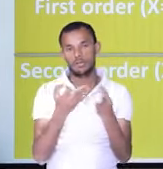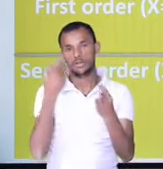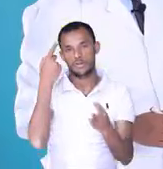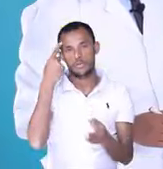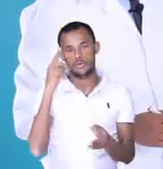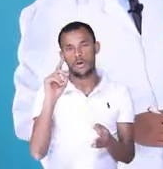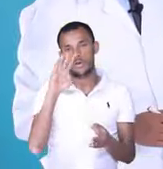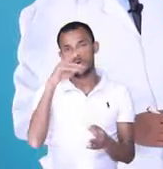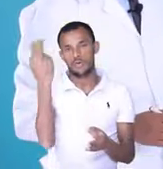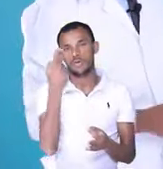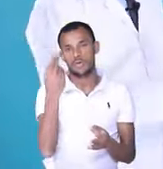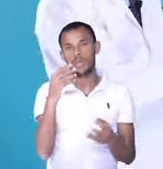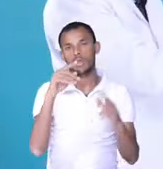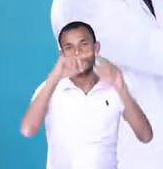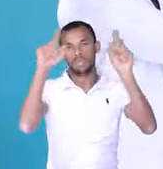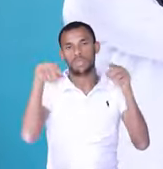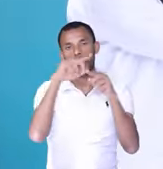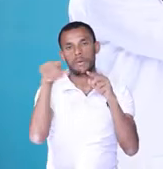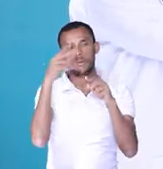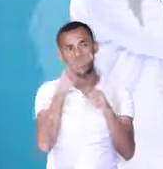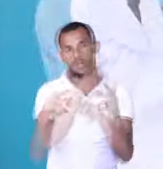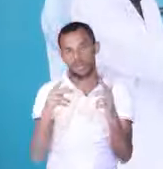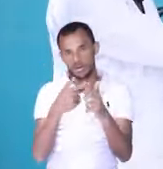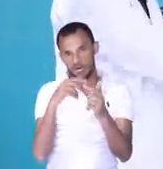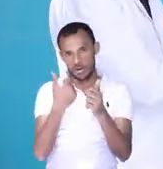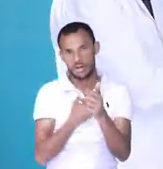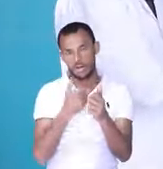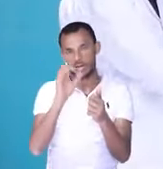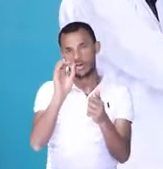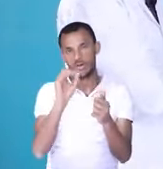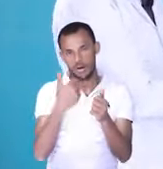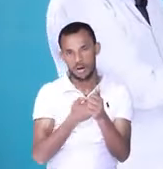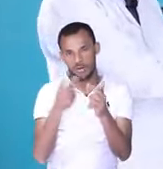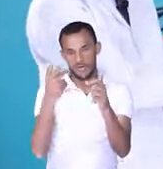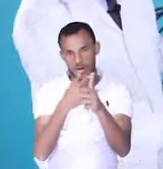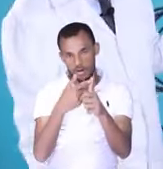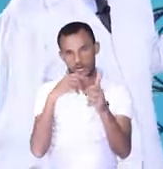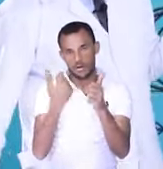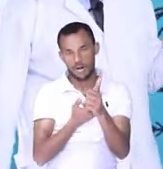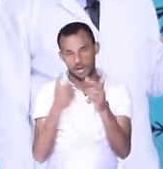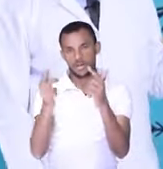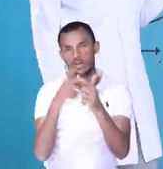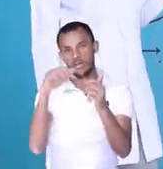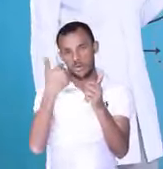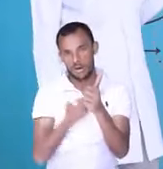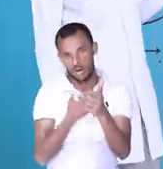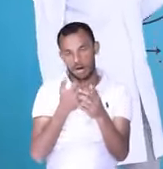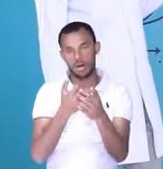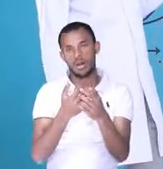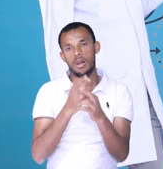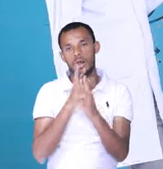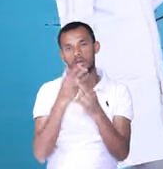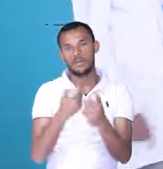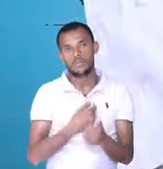for, by using soft table, for 0 order reaction, first order reaction, and second order